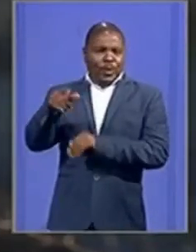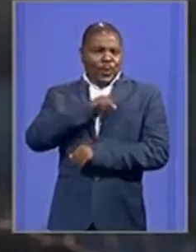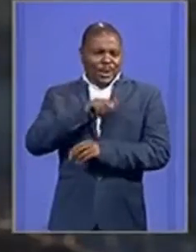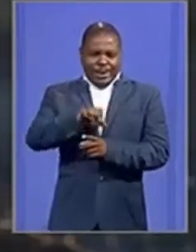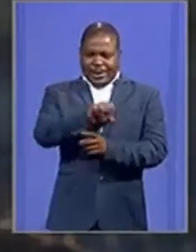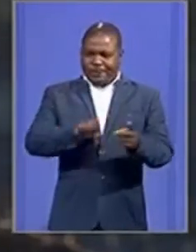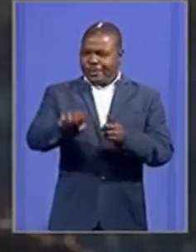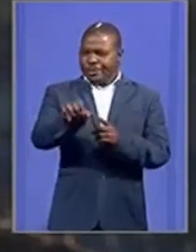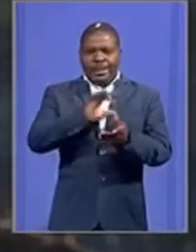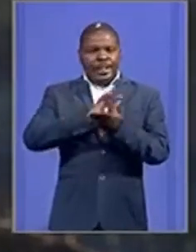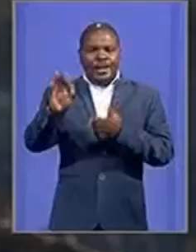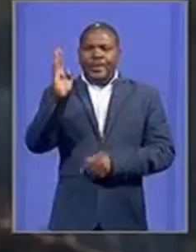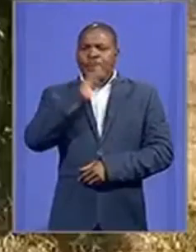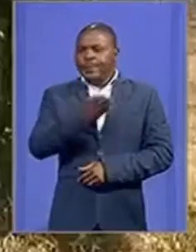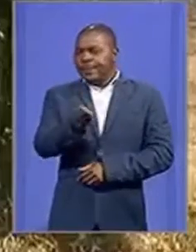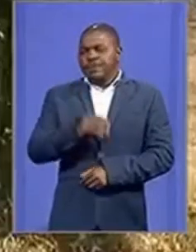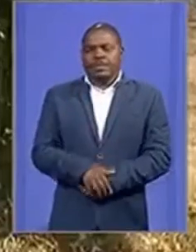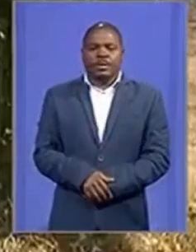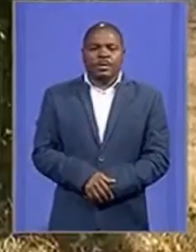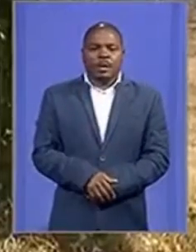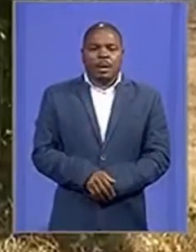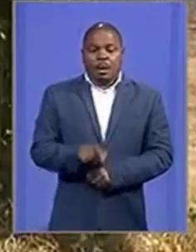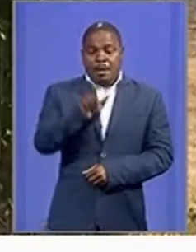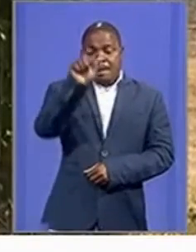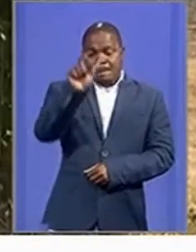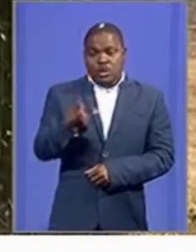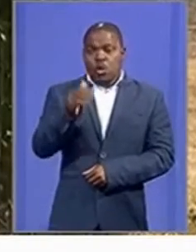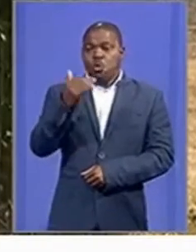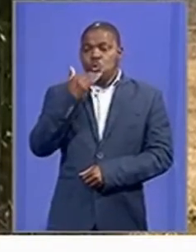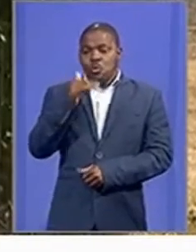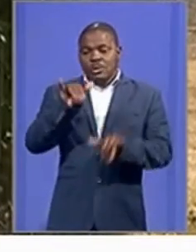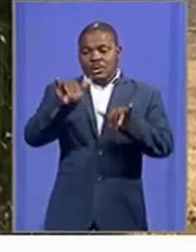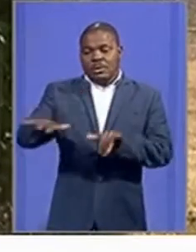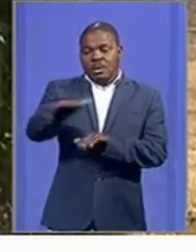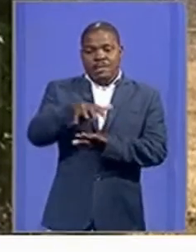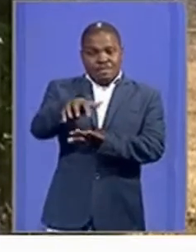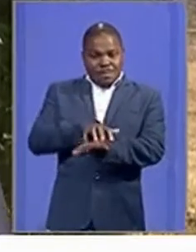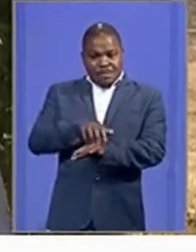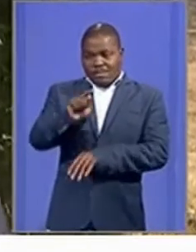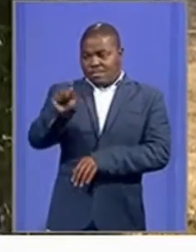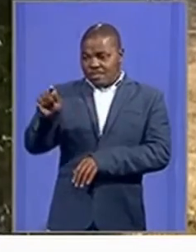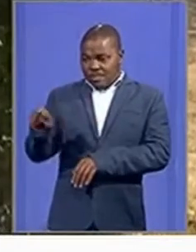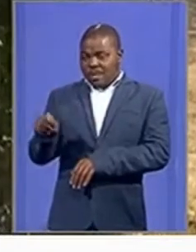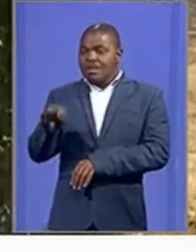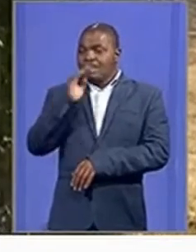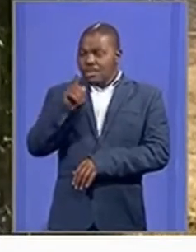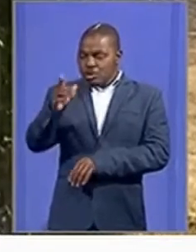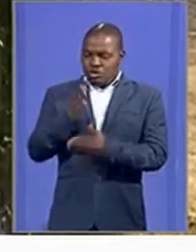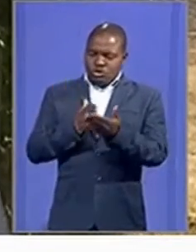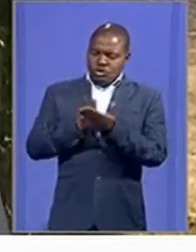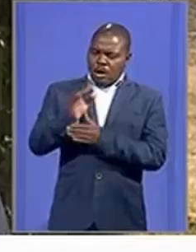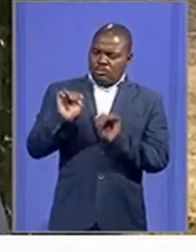e hlwekilego. The person who is residing on the farm is unable to exercise his